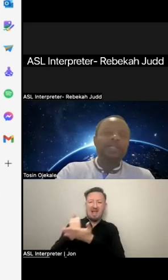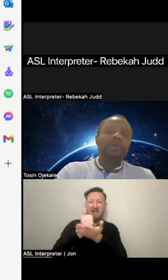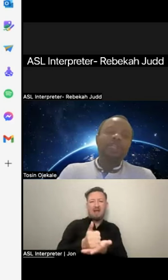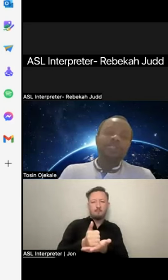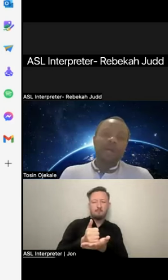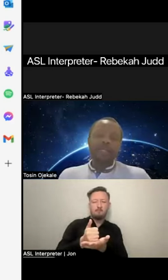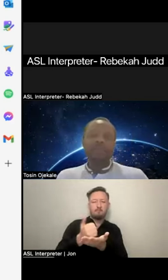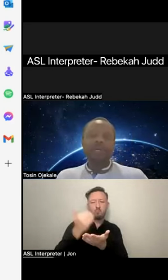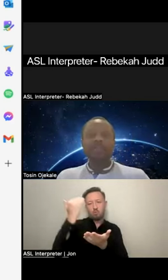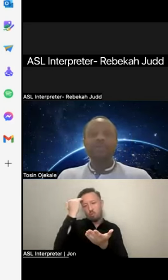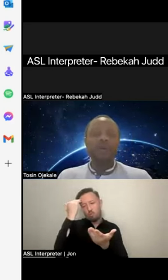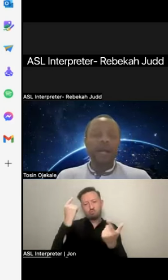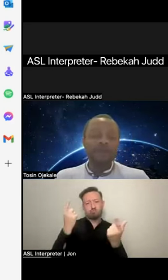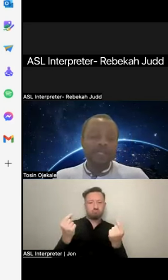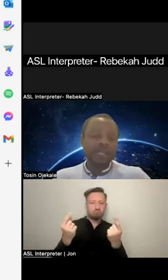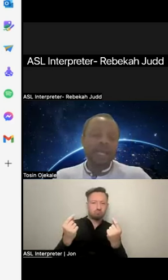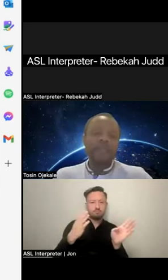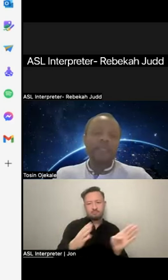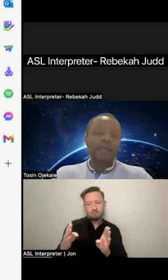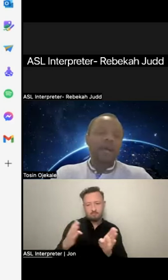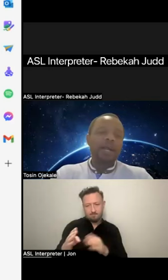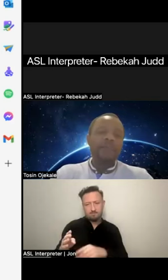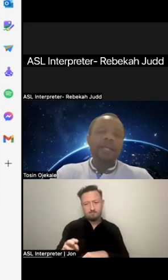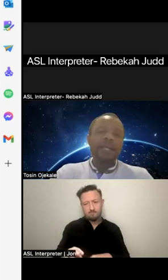management or change management. So you have RACI,